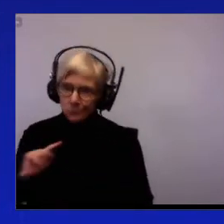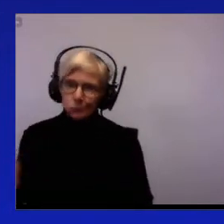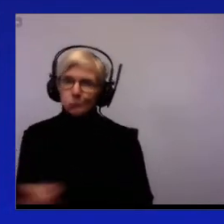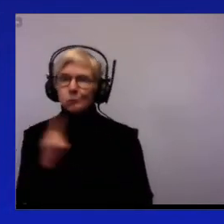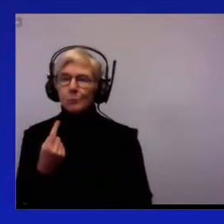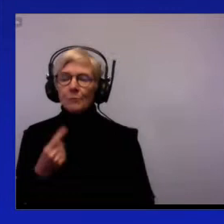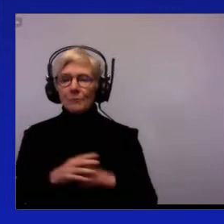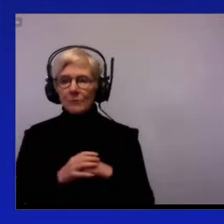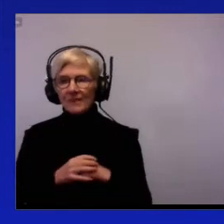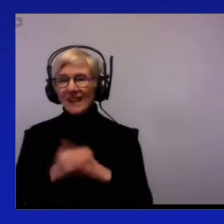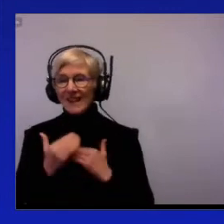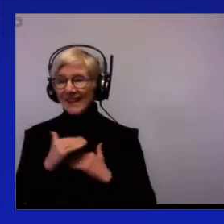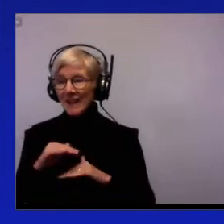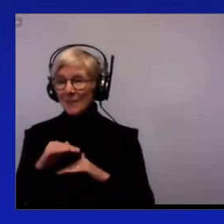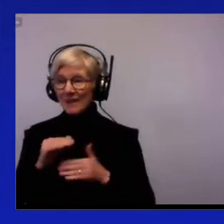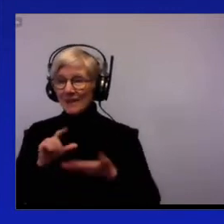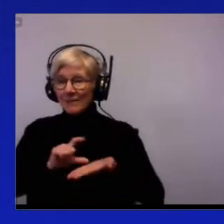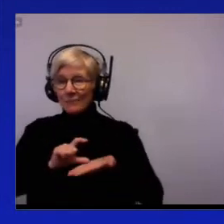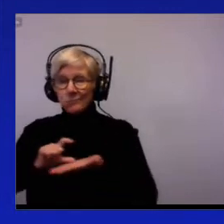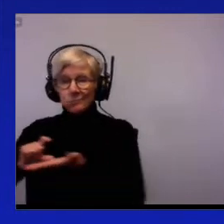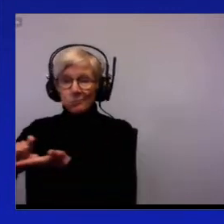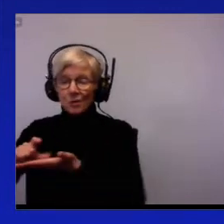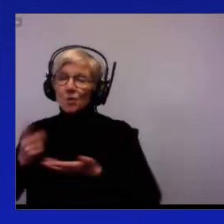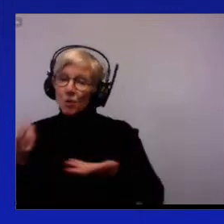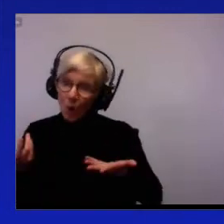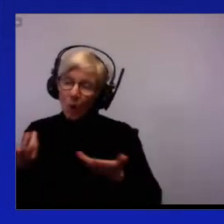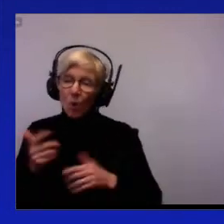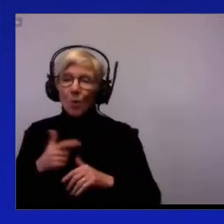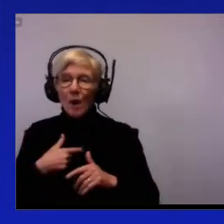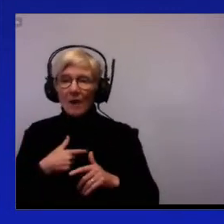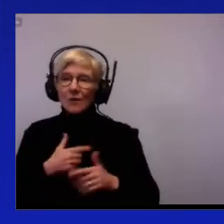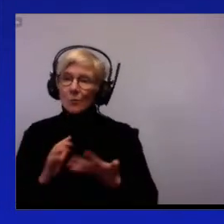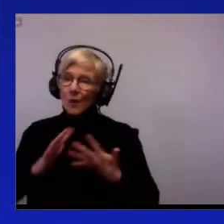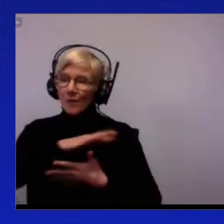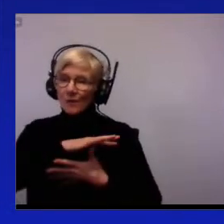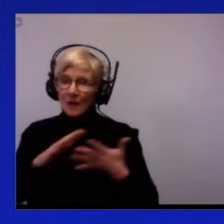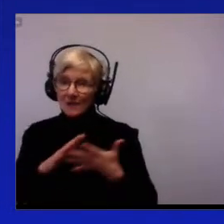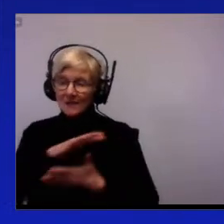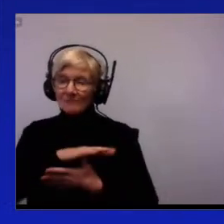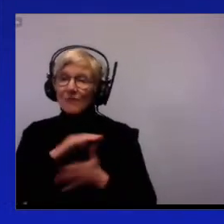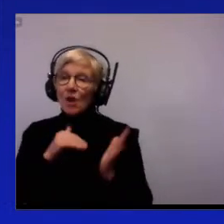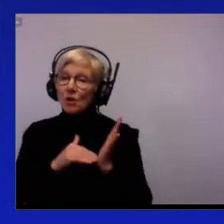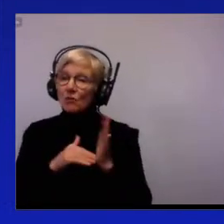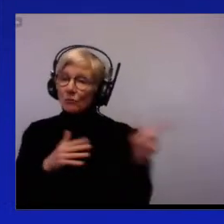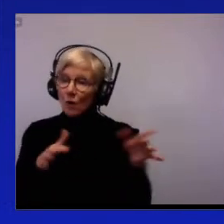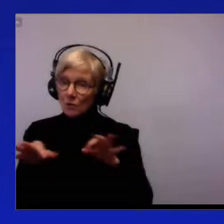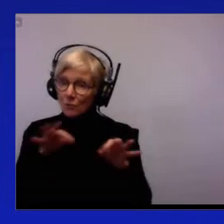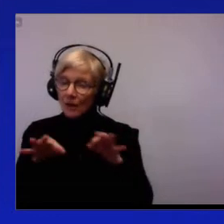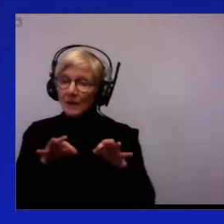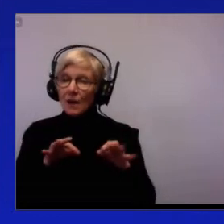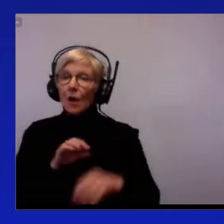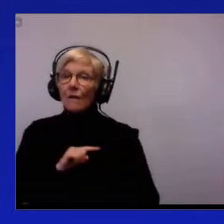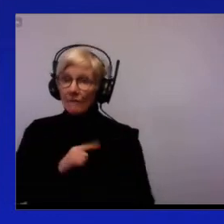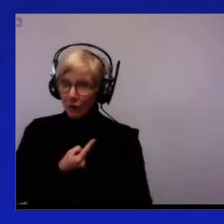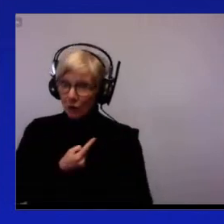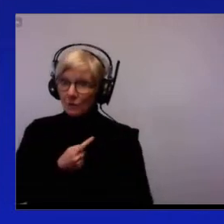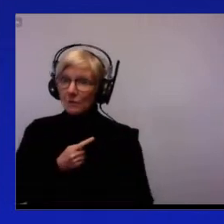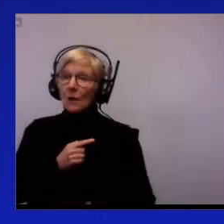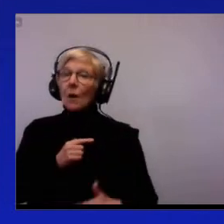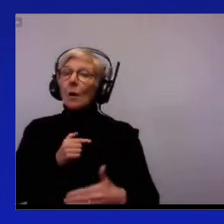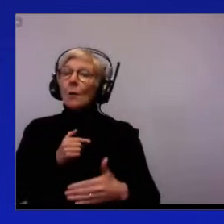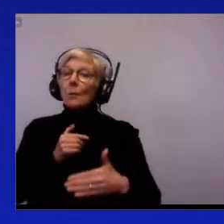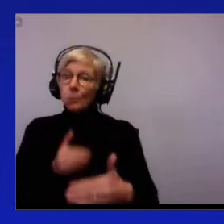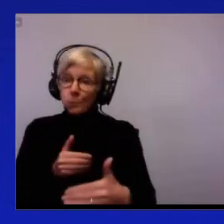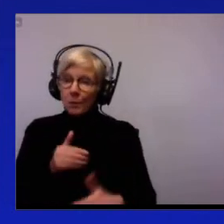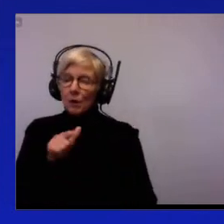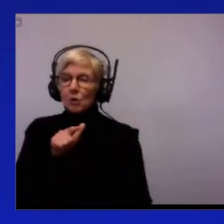have to prioritize. So we're going to be doing, as Dr. Etches indicated initially when she talked about the 21, 28 days, all the long-term care